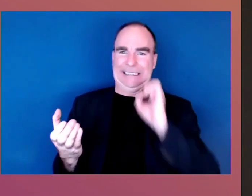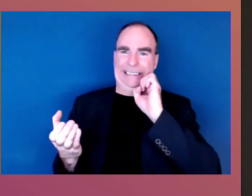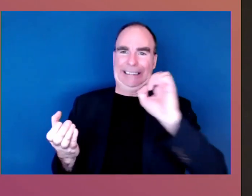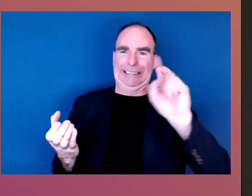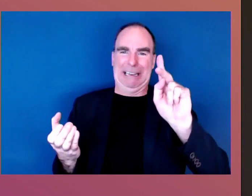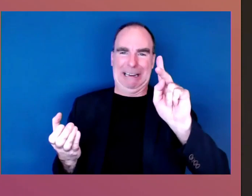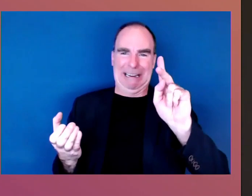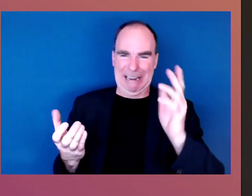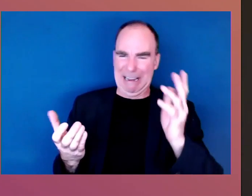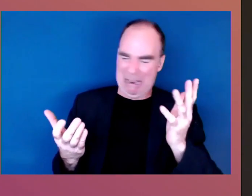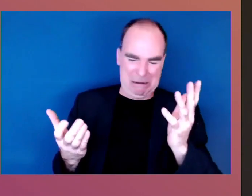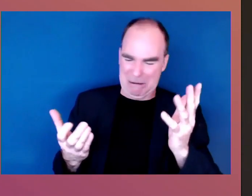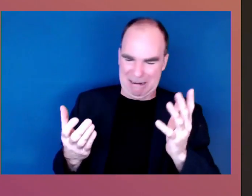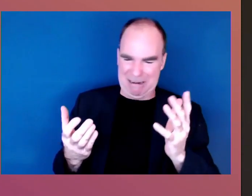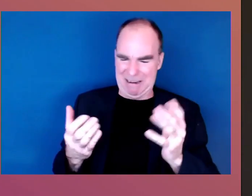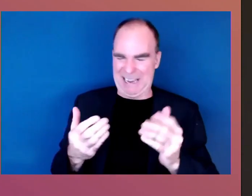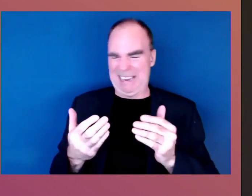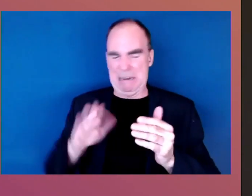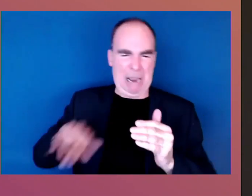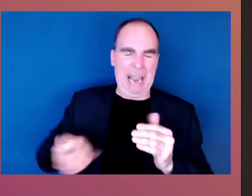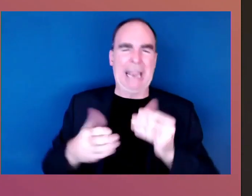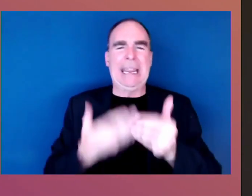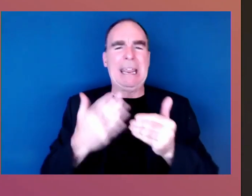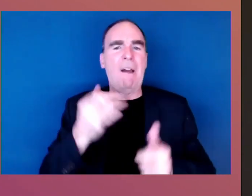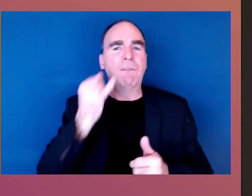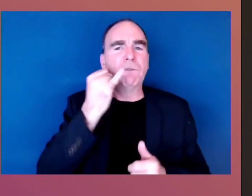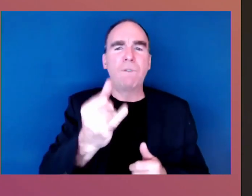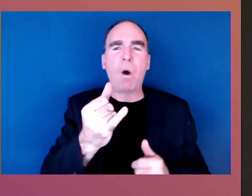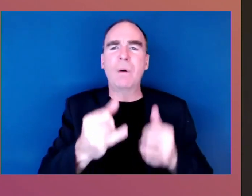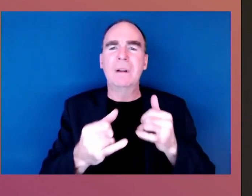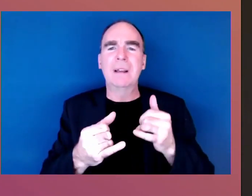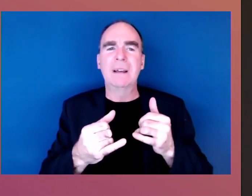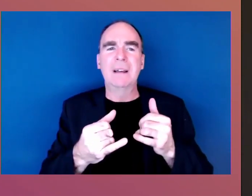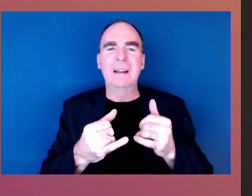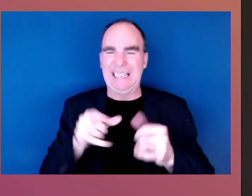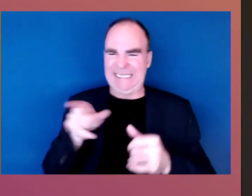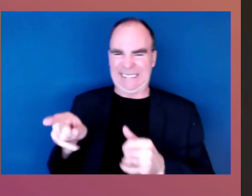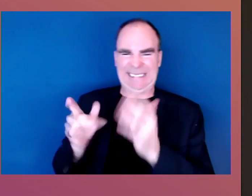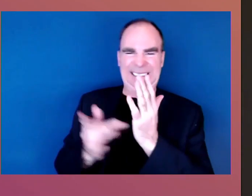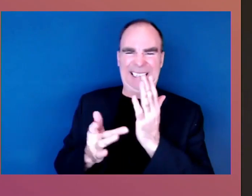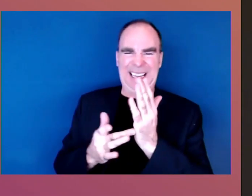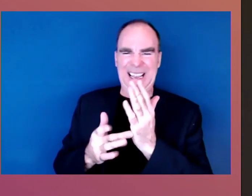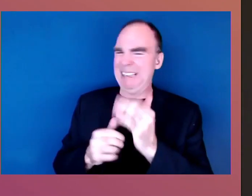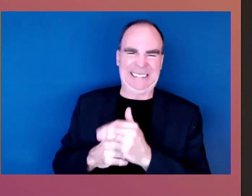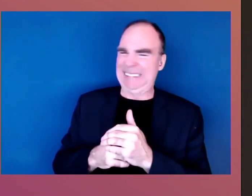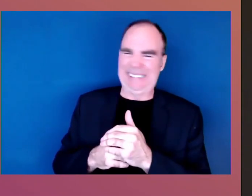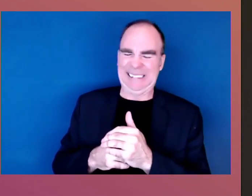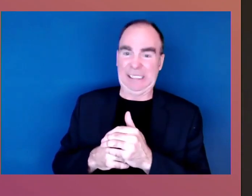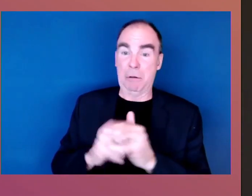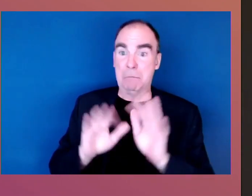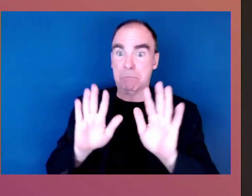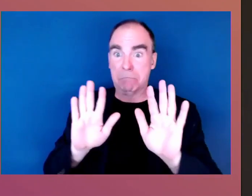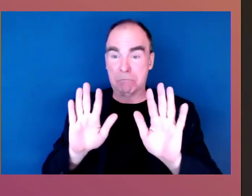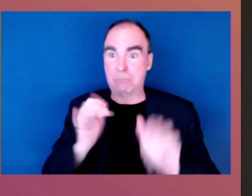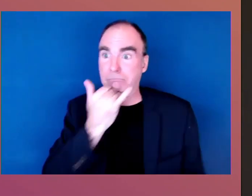call. Don't ask me how I feel now. I cannot think of my life without a